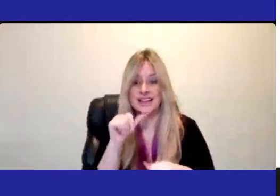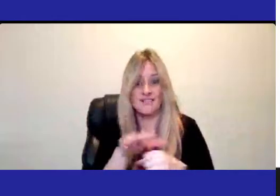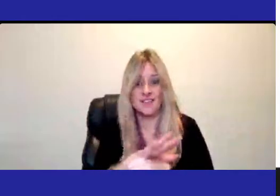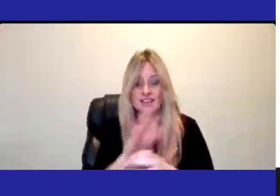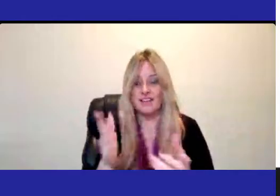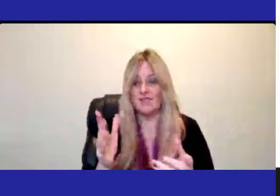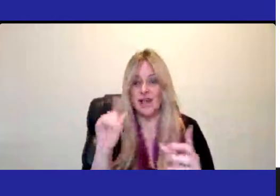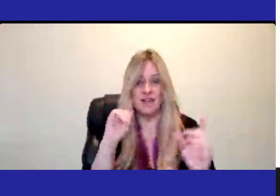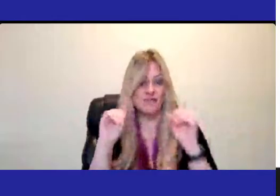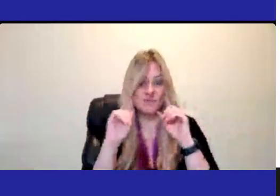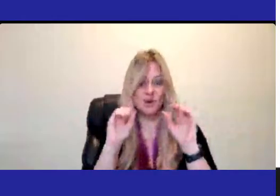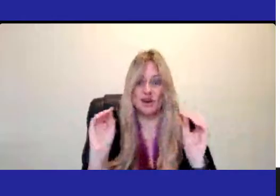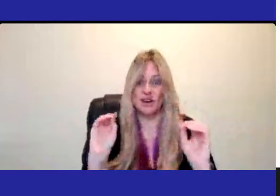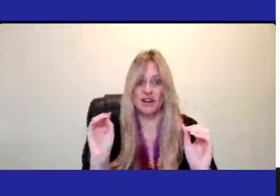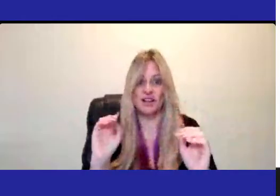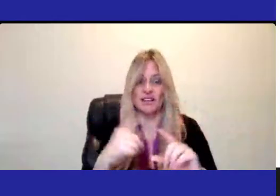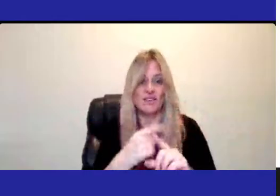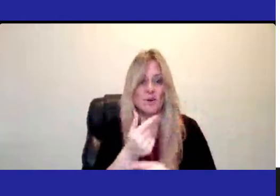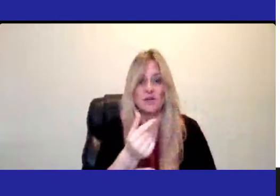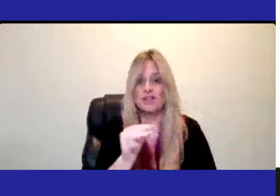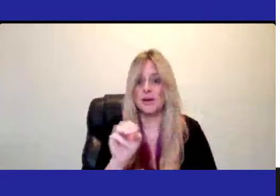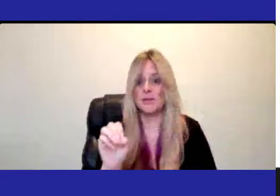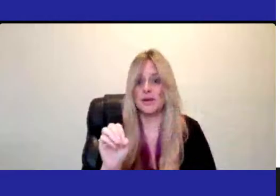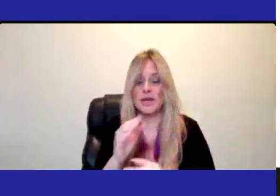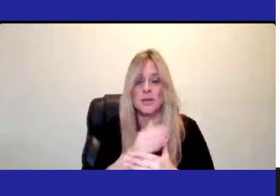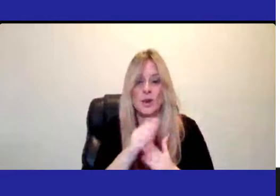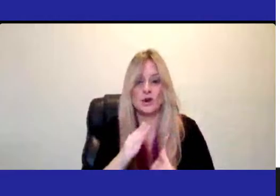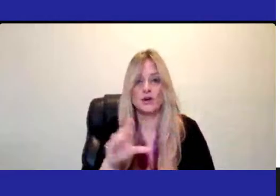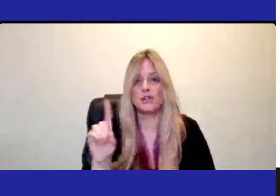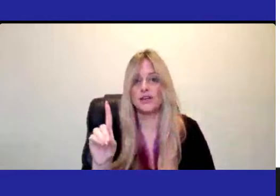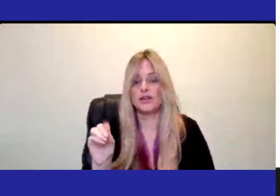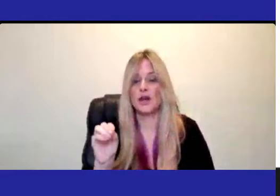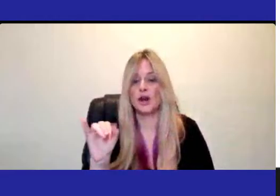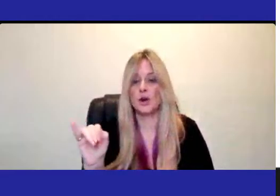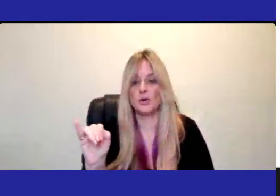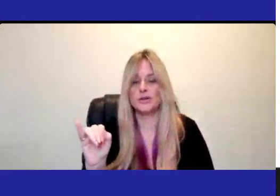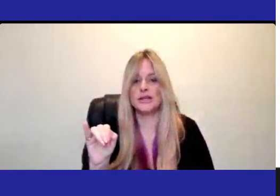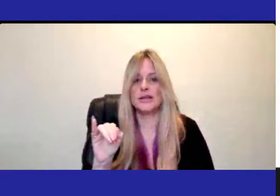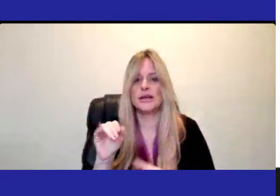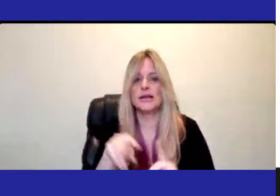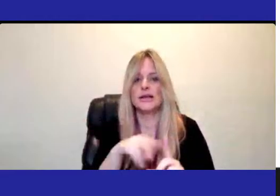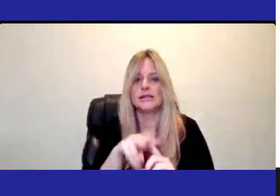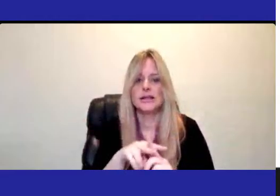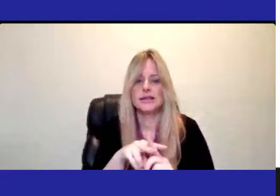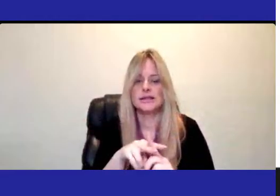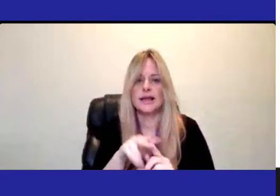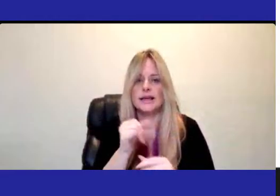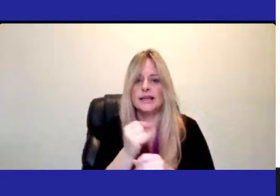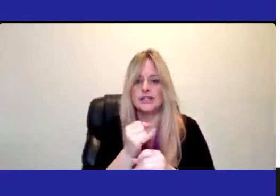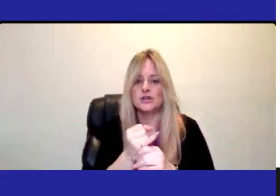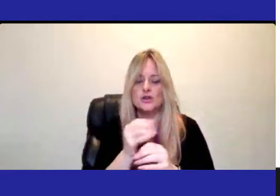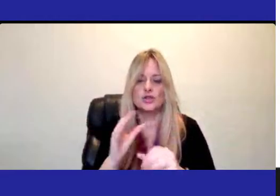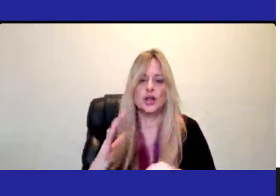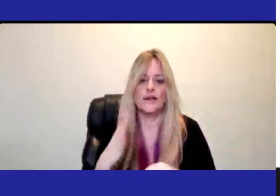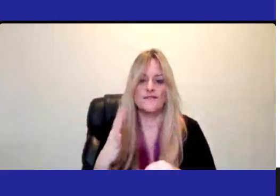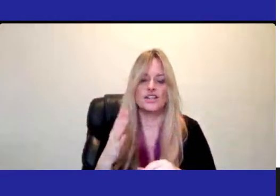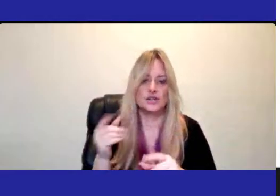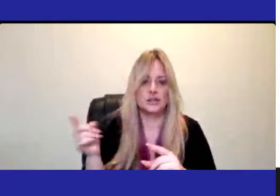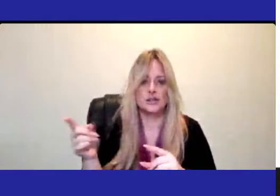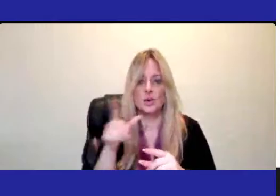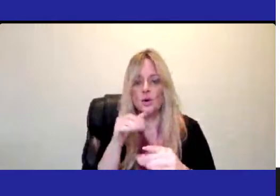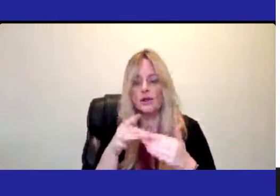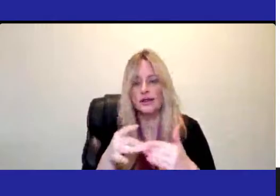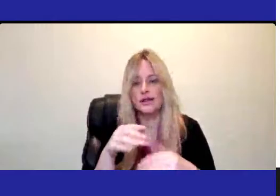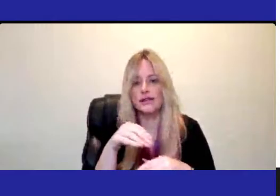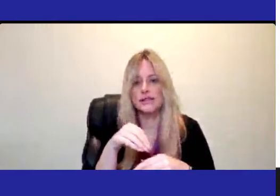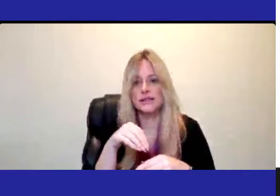our GME partners and our DIOs, which are the designated institutional officials, who are the leads of the GME program at each site.